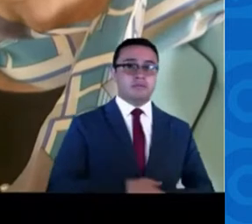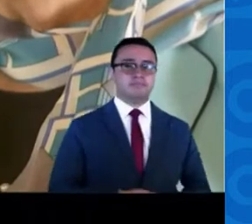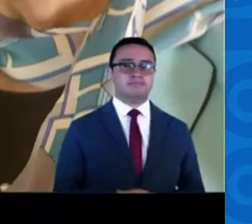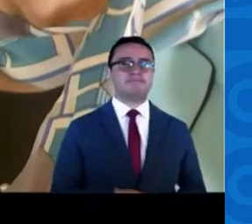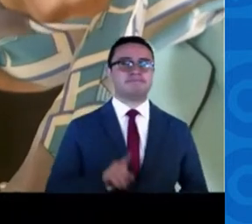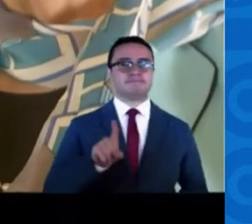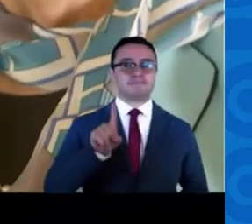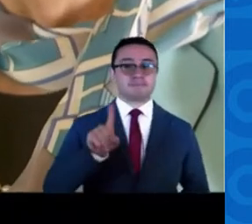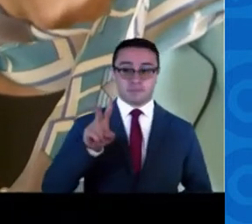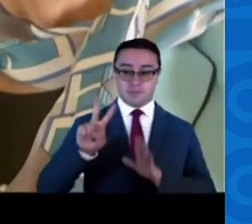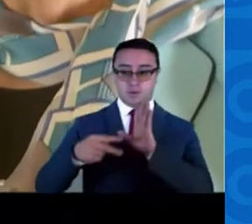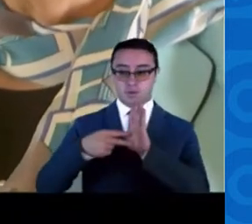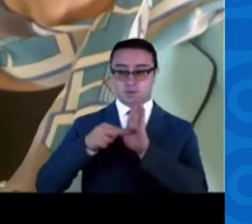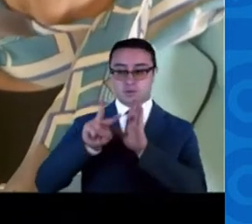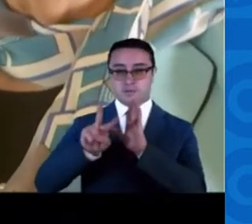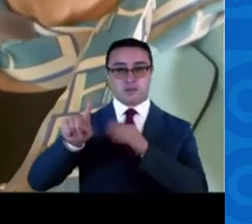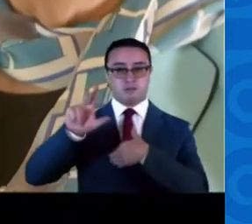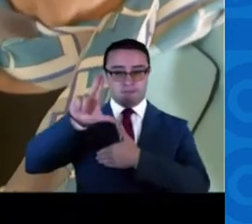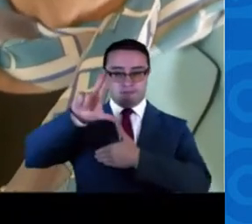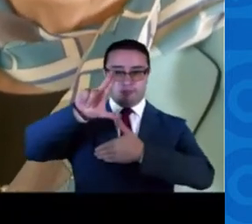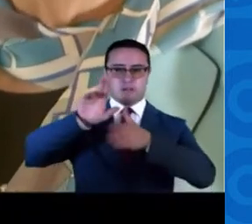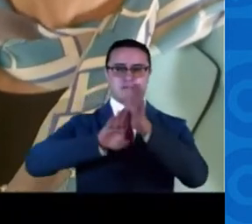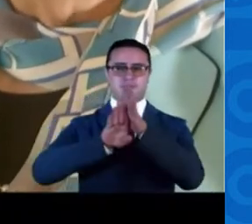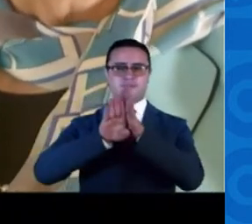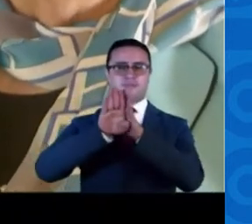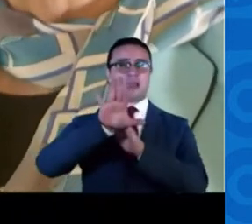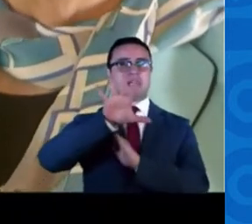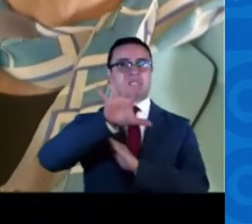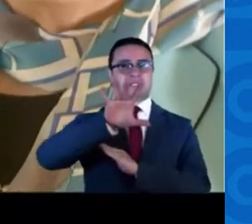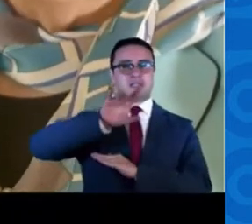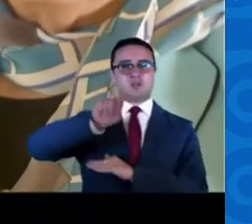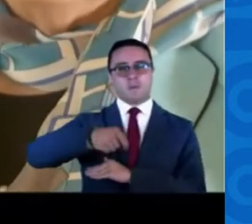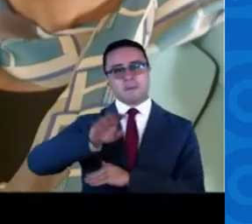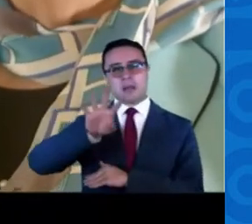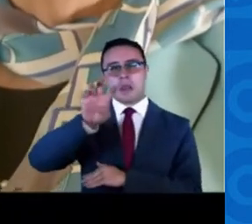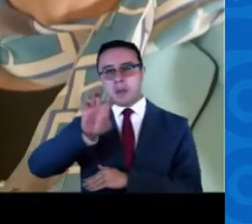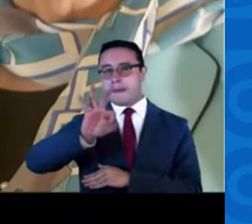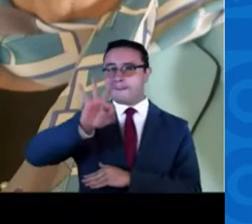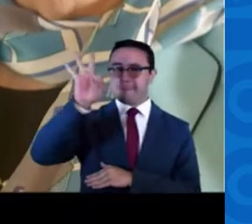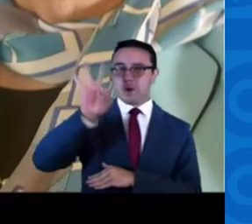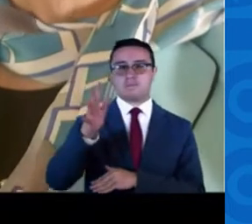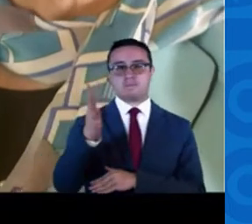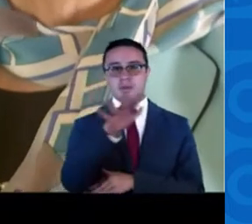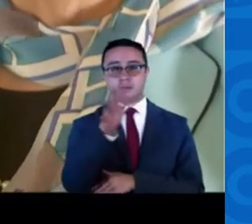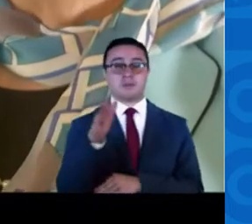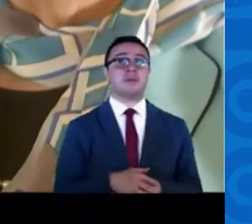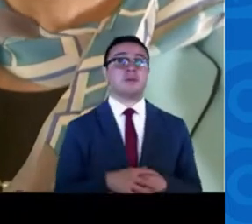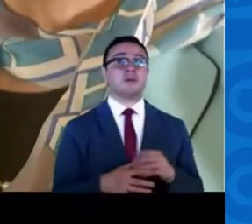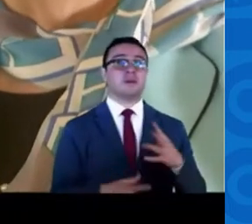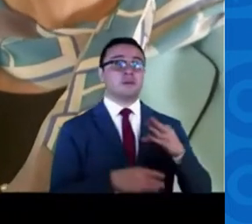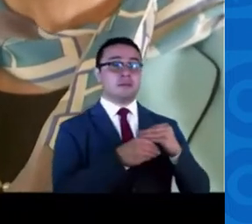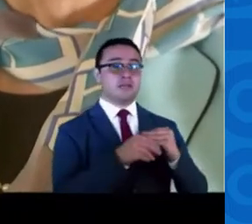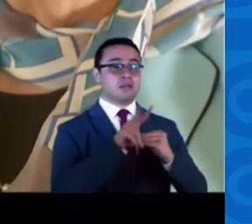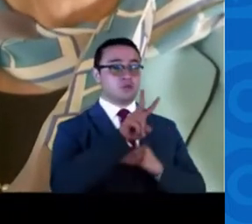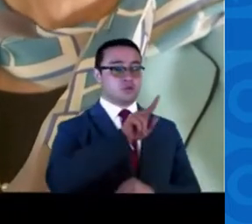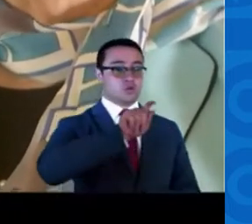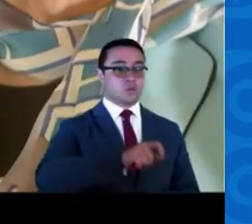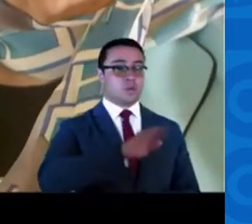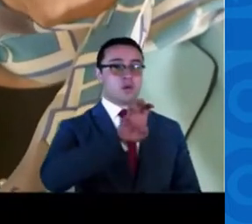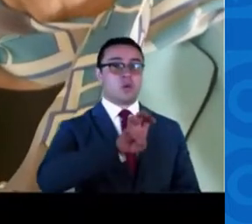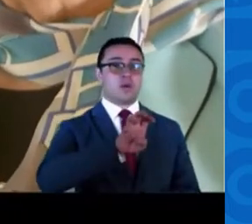much so that the region in 2021 will grow perhaps 9.5 or more and